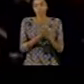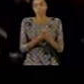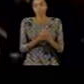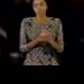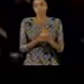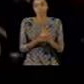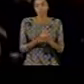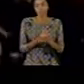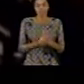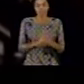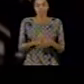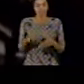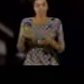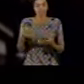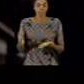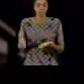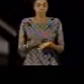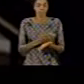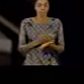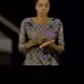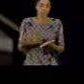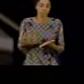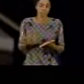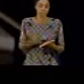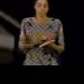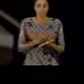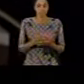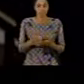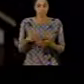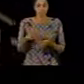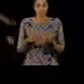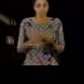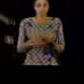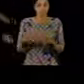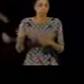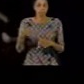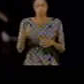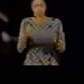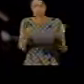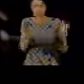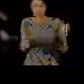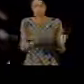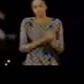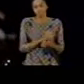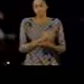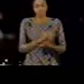let's do that. We're going to sing this song about having faith as we walk and follow him.